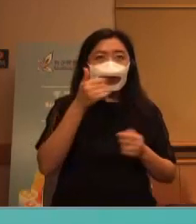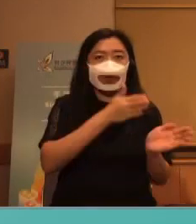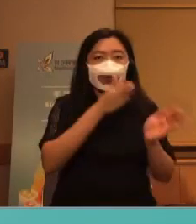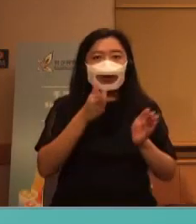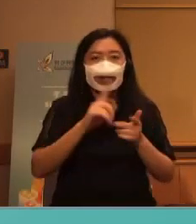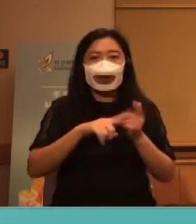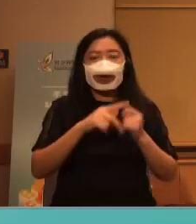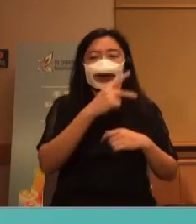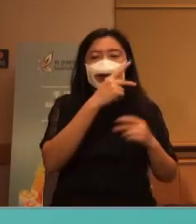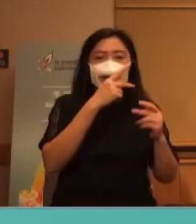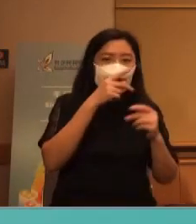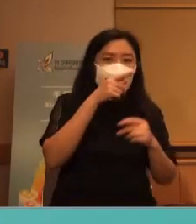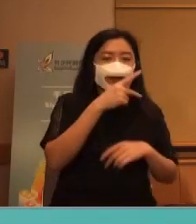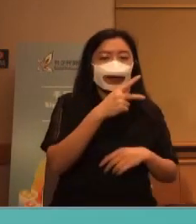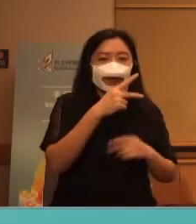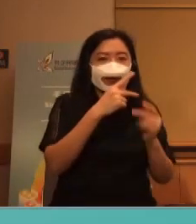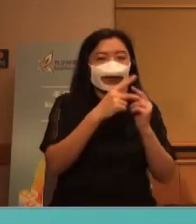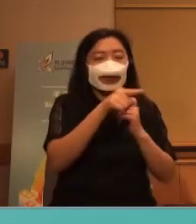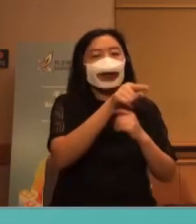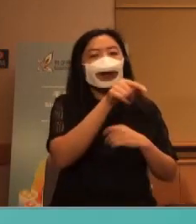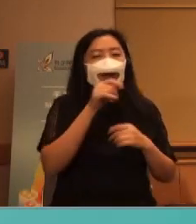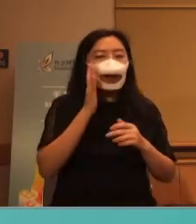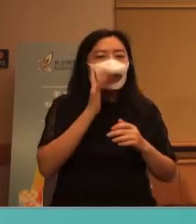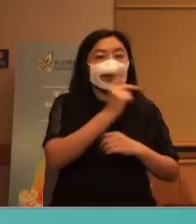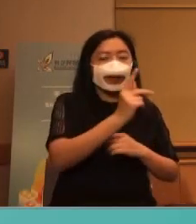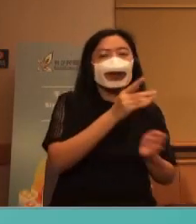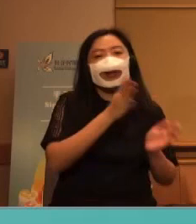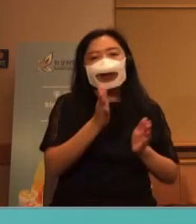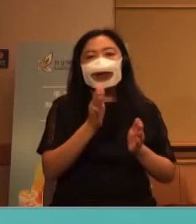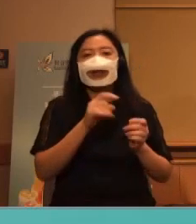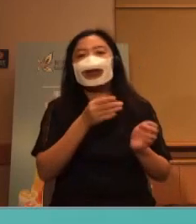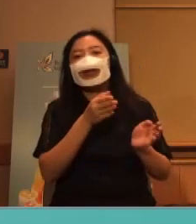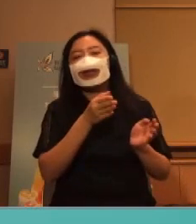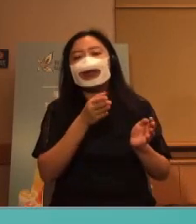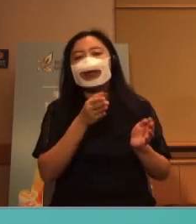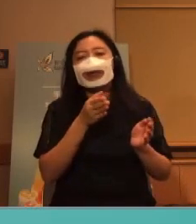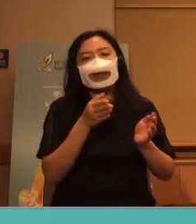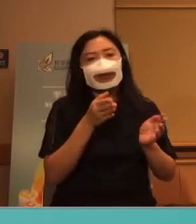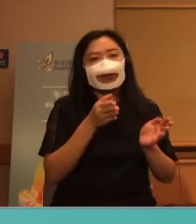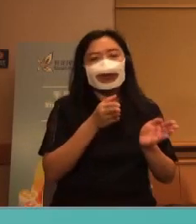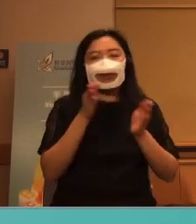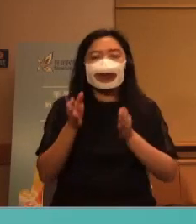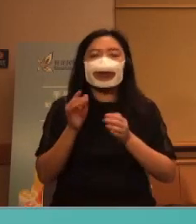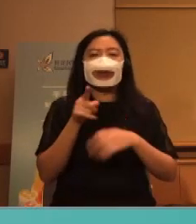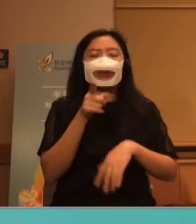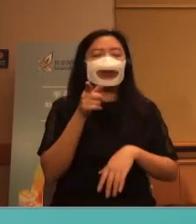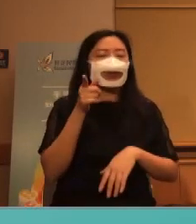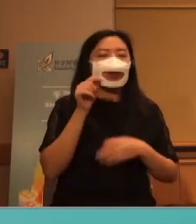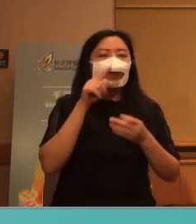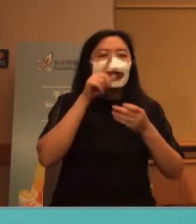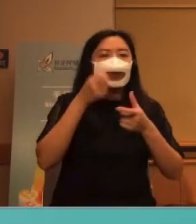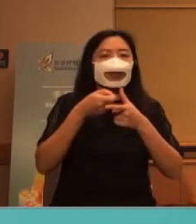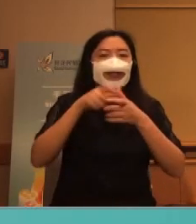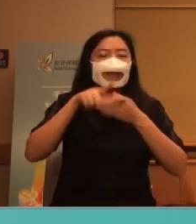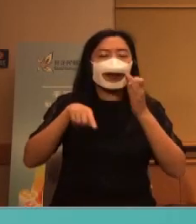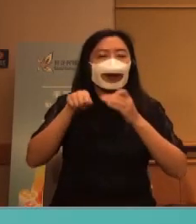bid here. That's today. Yeah, exactly. And he's also a UI UX specialist, so he'll share